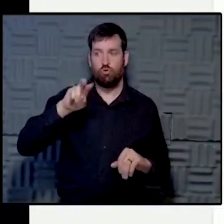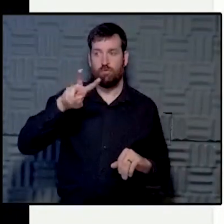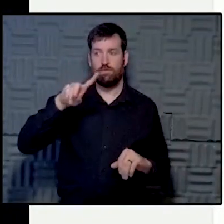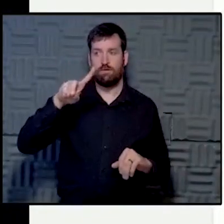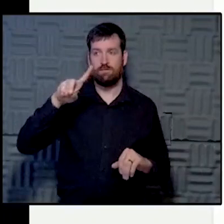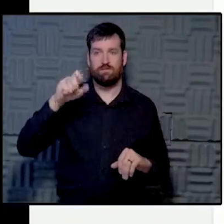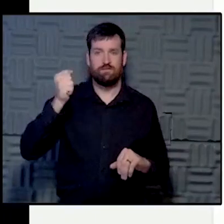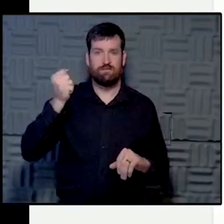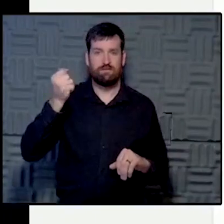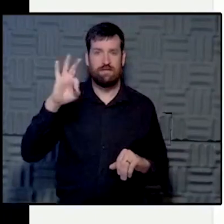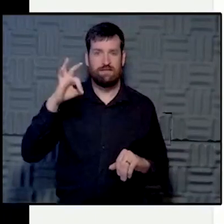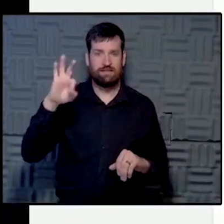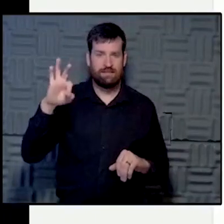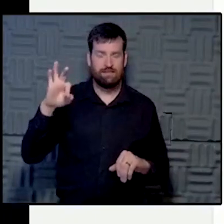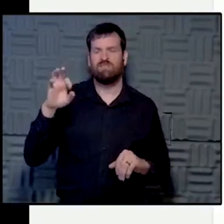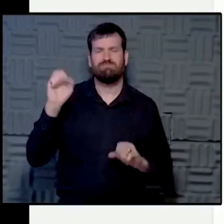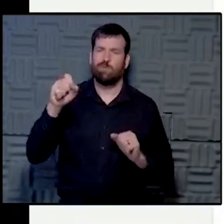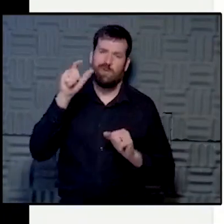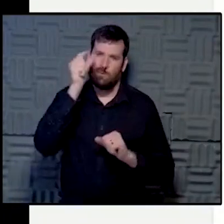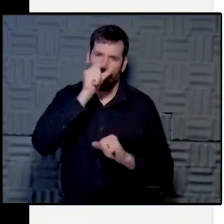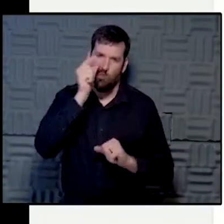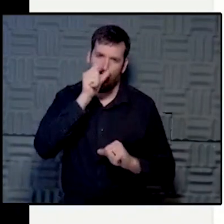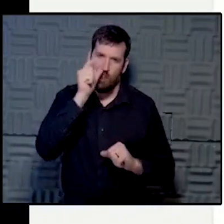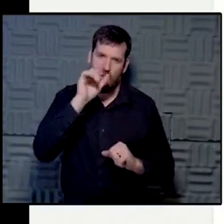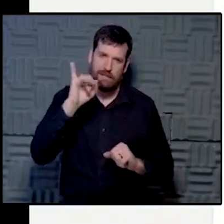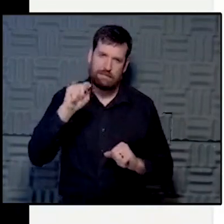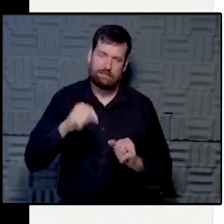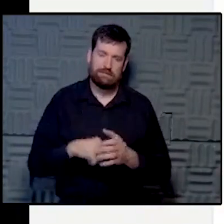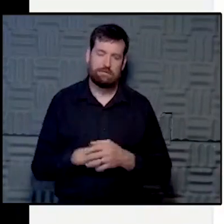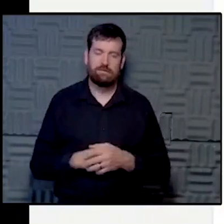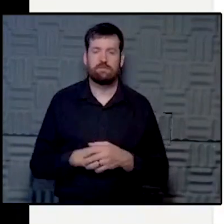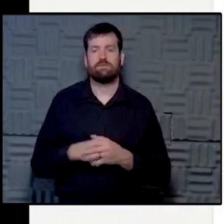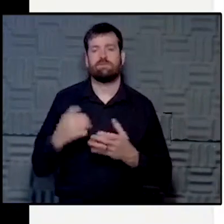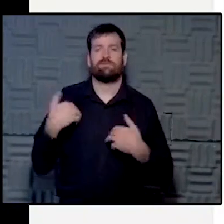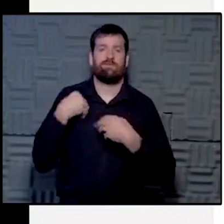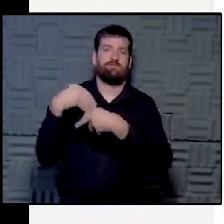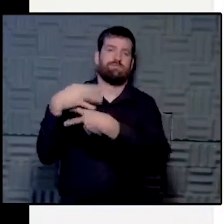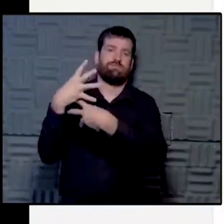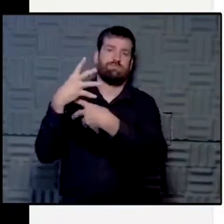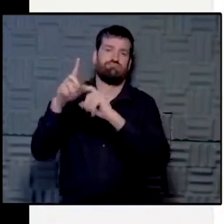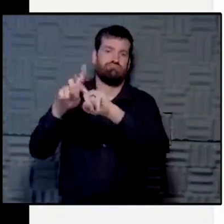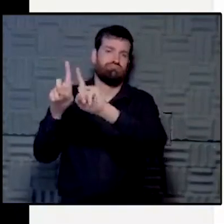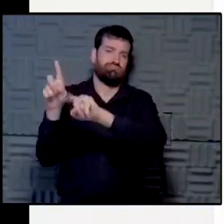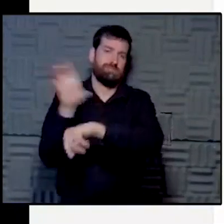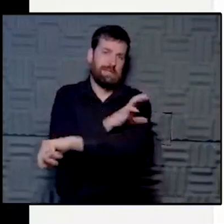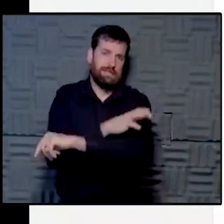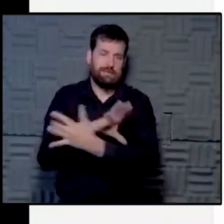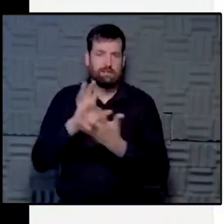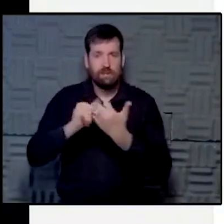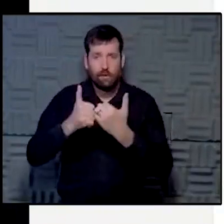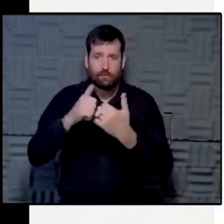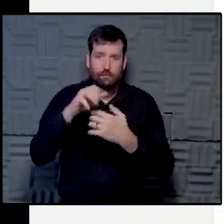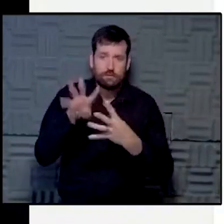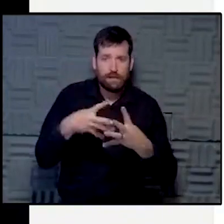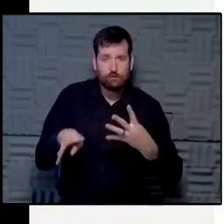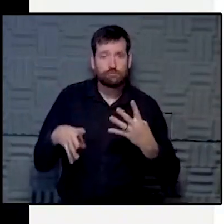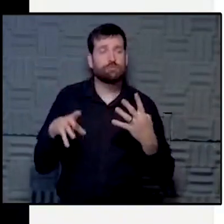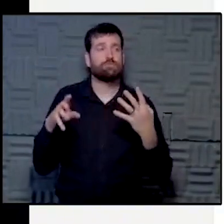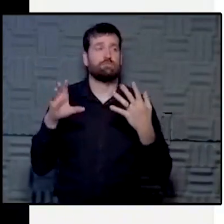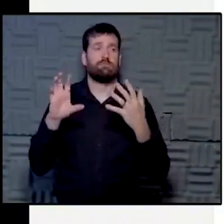childrensmercy.org/COVID-19. I think that's it. You can Google it. You'll find it. There's a list of all the clinics, how to schedule. You can schedule through